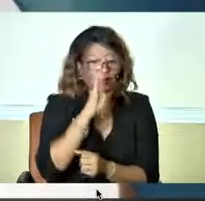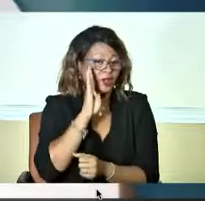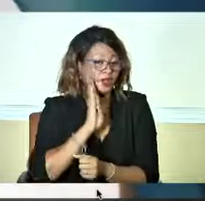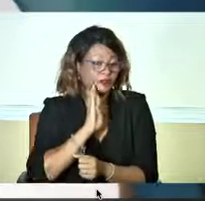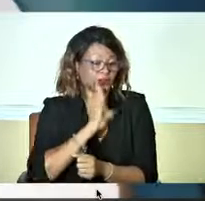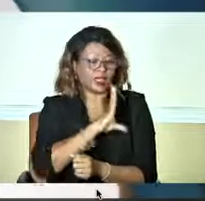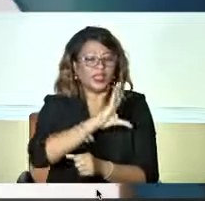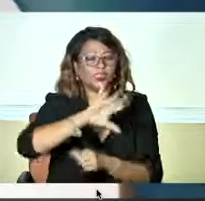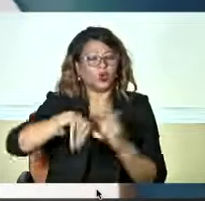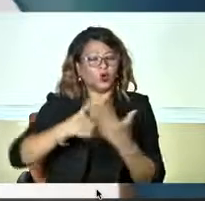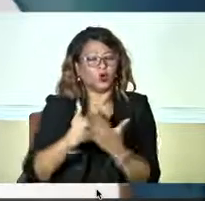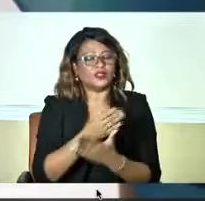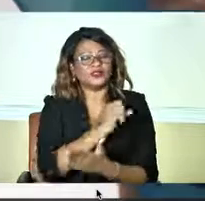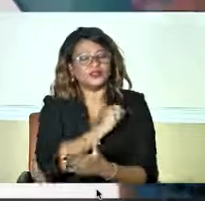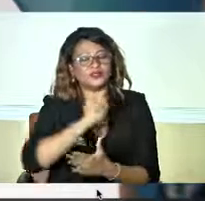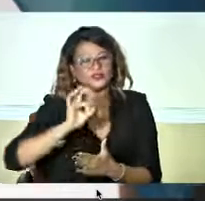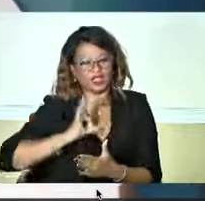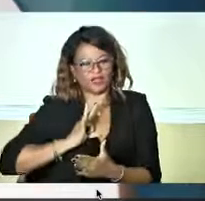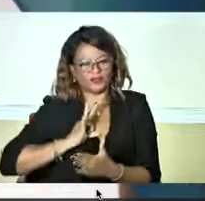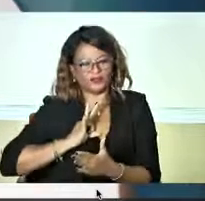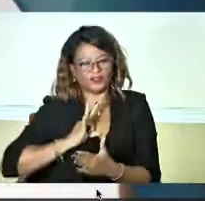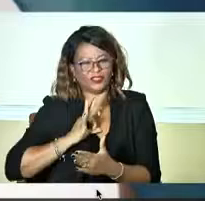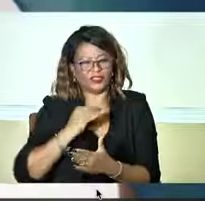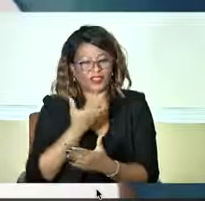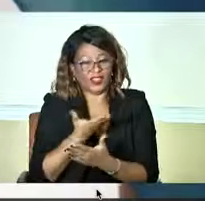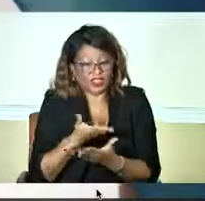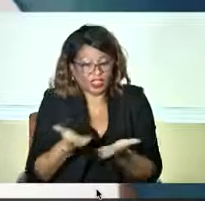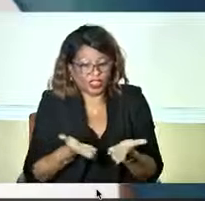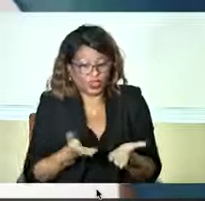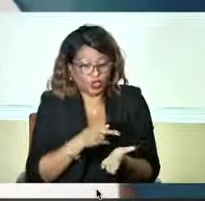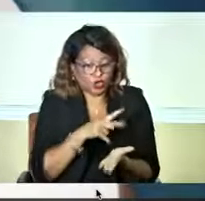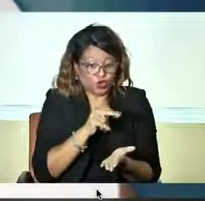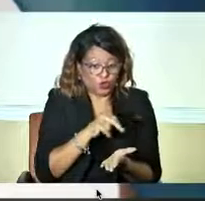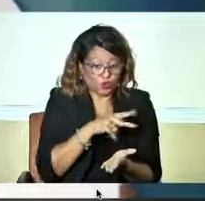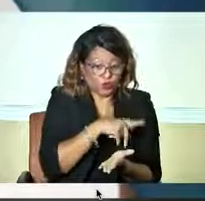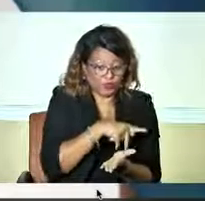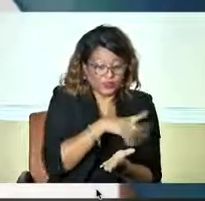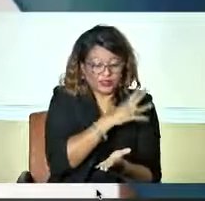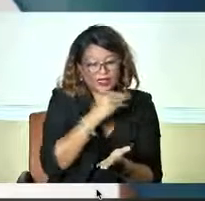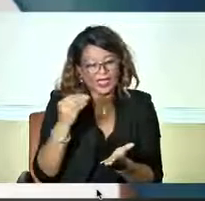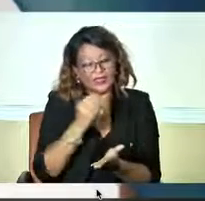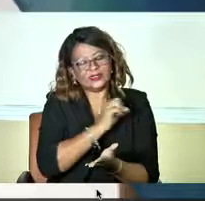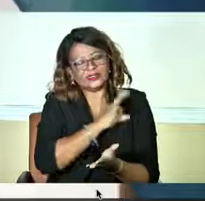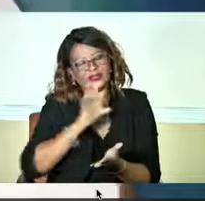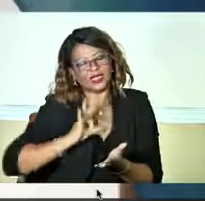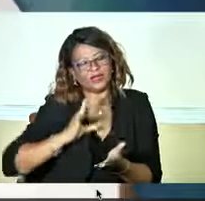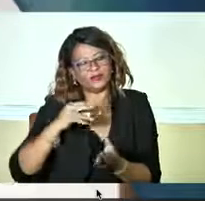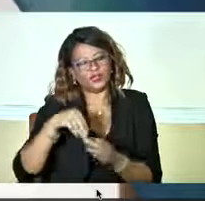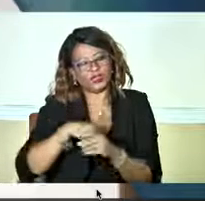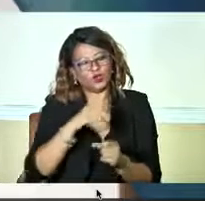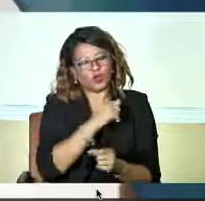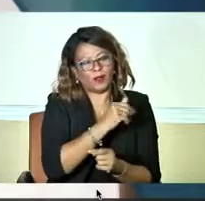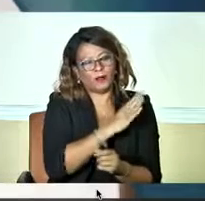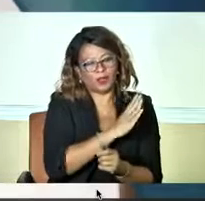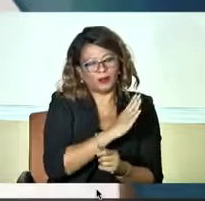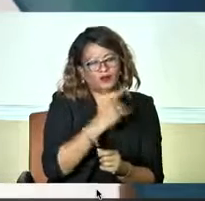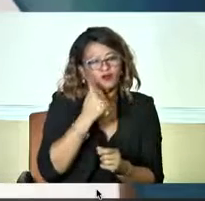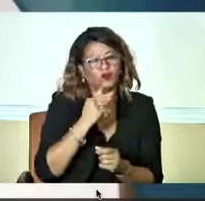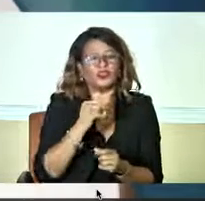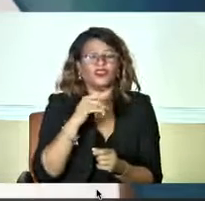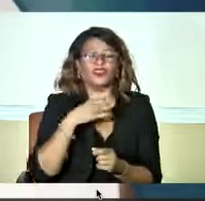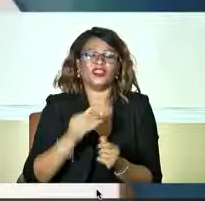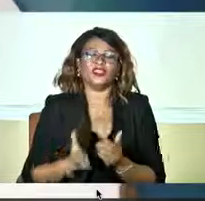the entire staff that resides in New Providence and the staff in Grand Bahama for their dedicated